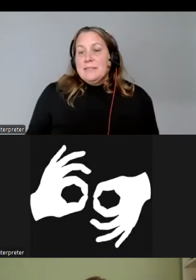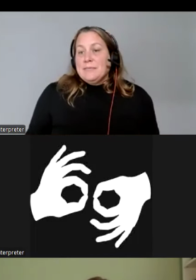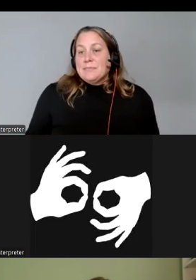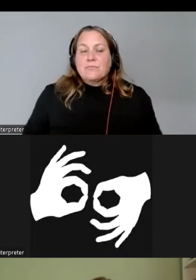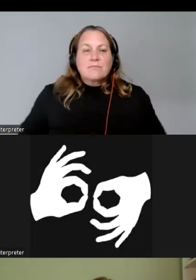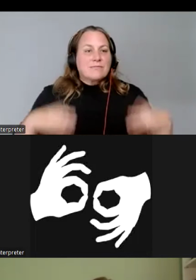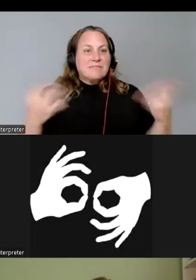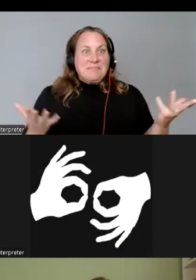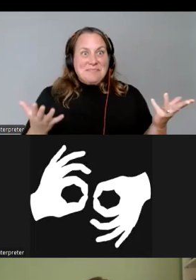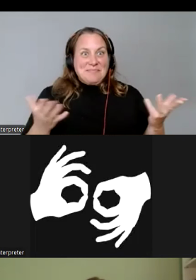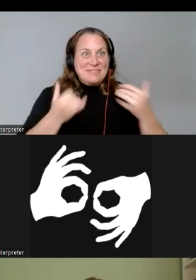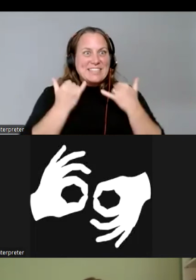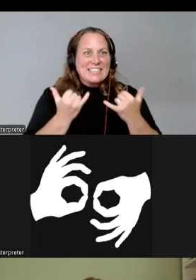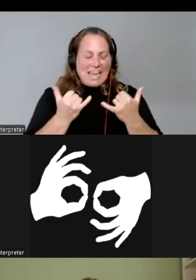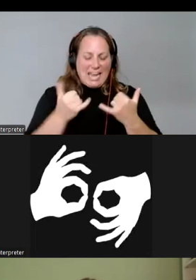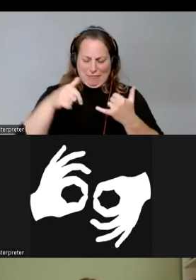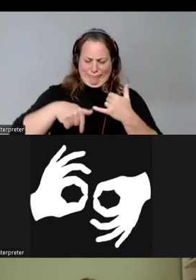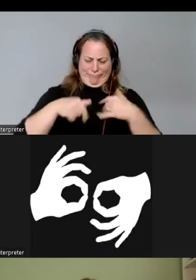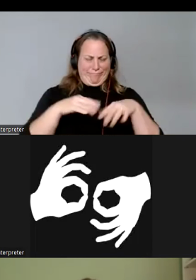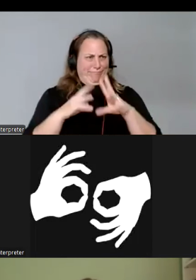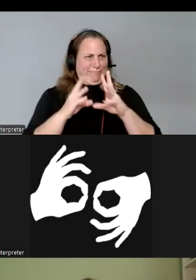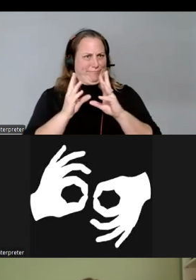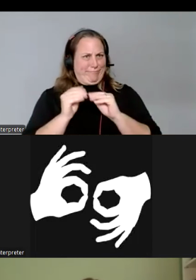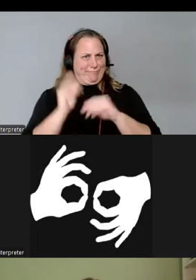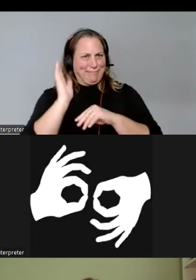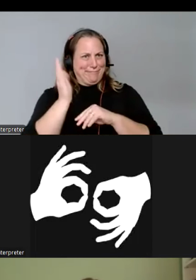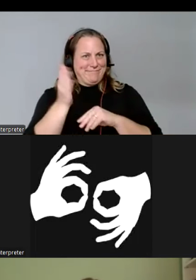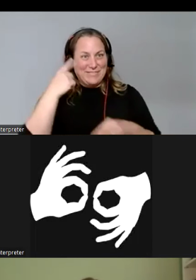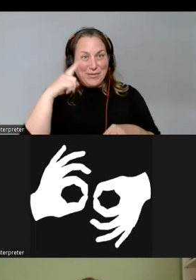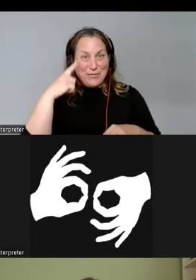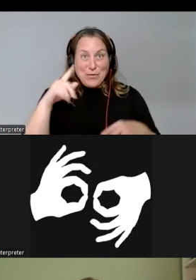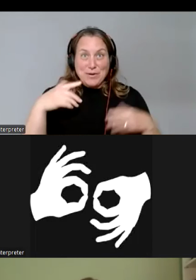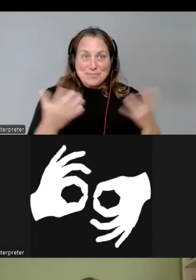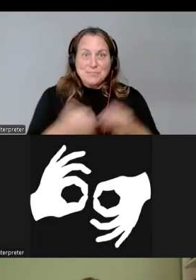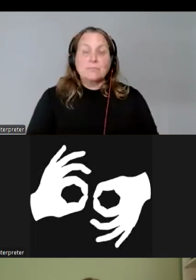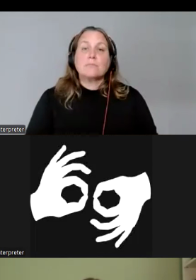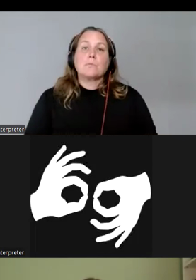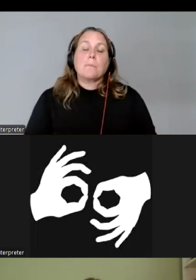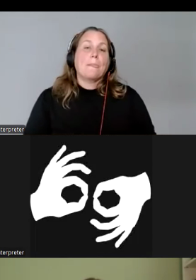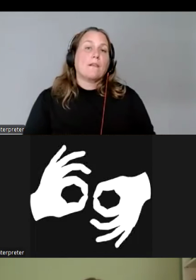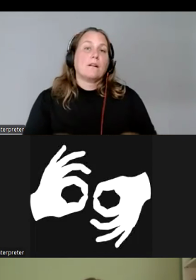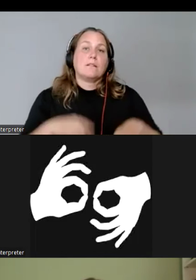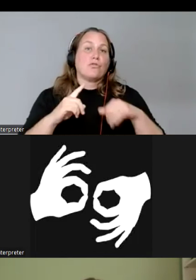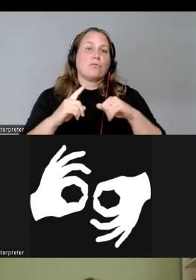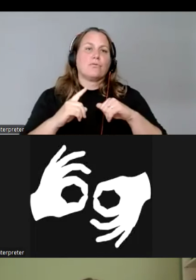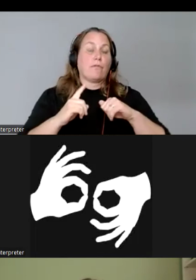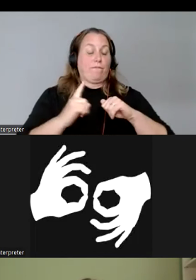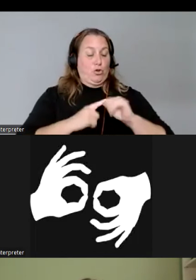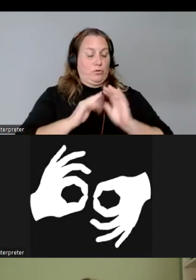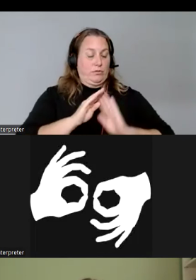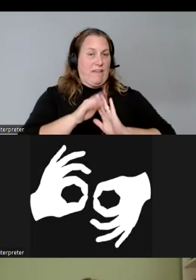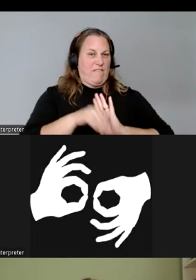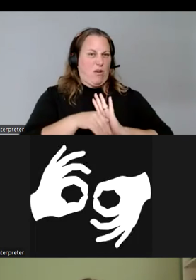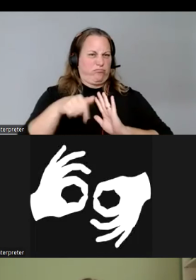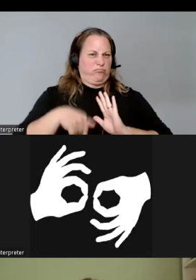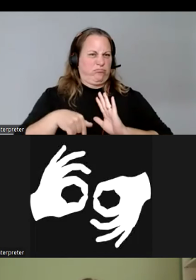So what can you expect in the session today? For the first half an hour or so, I am going to be